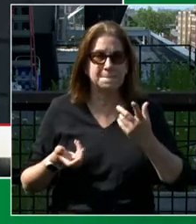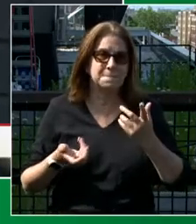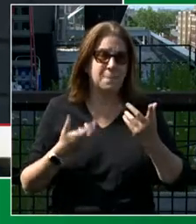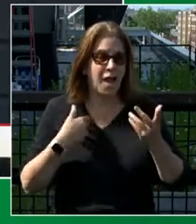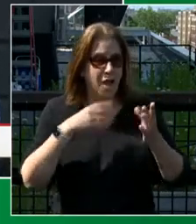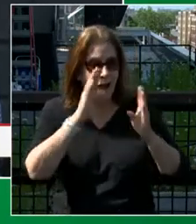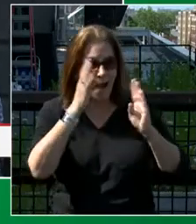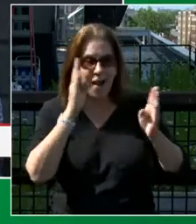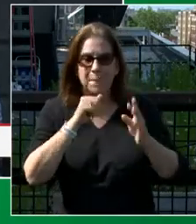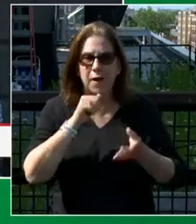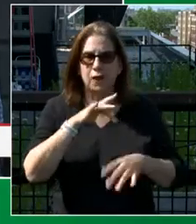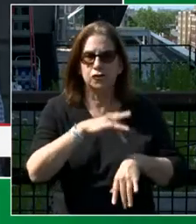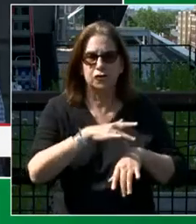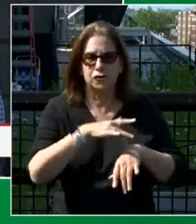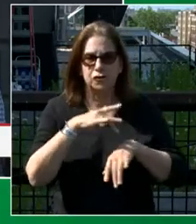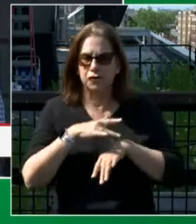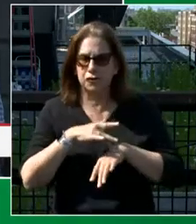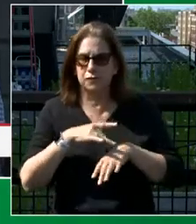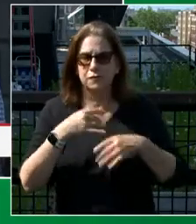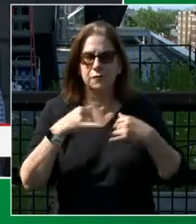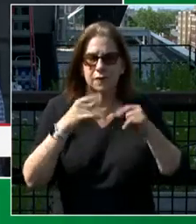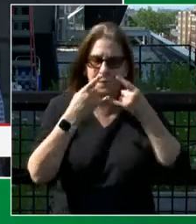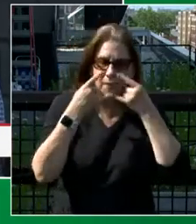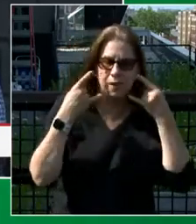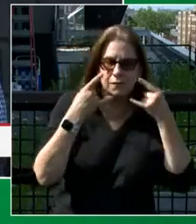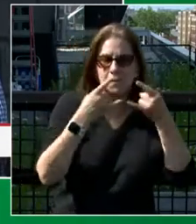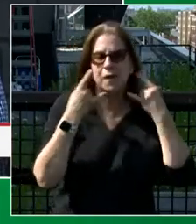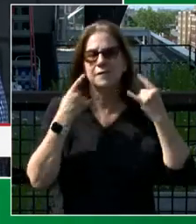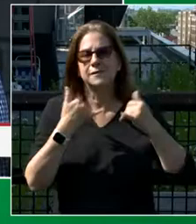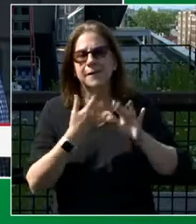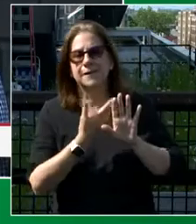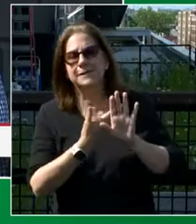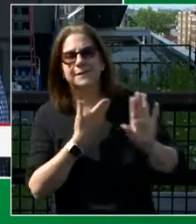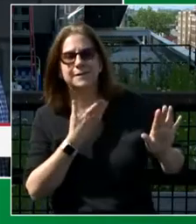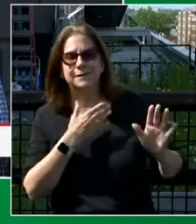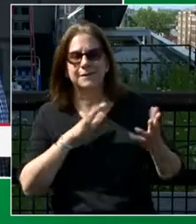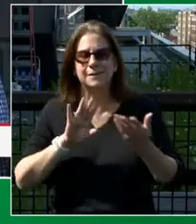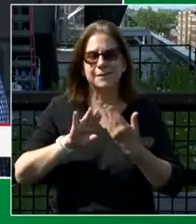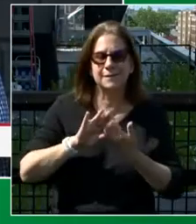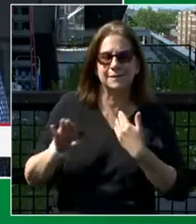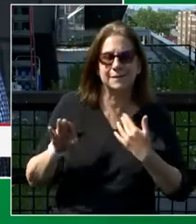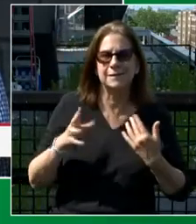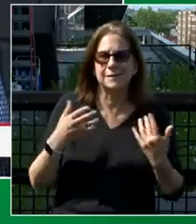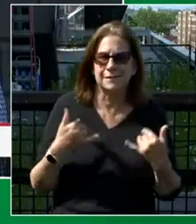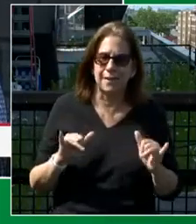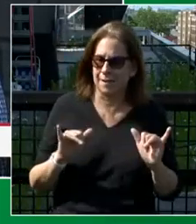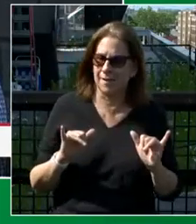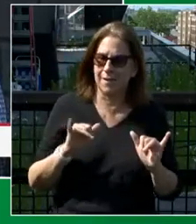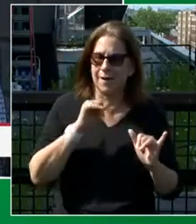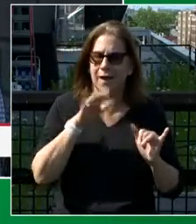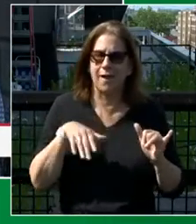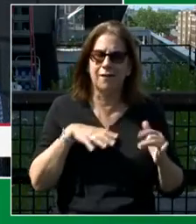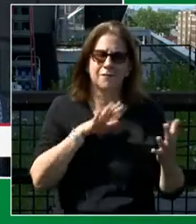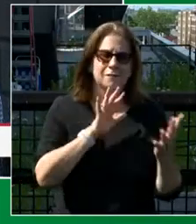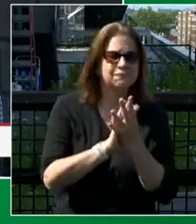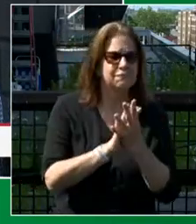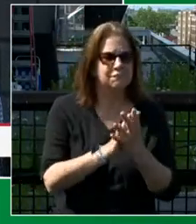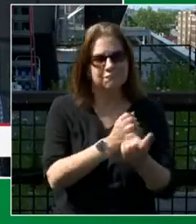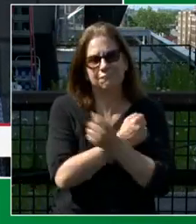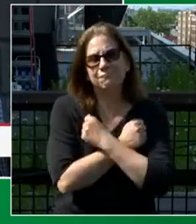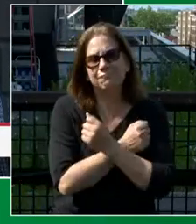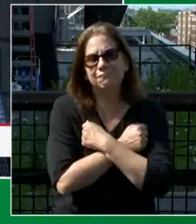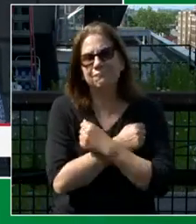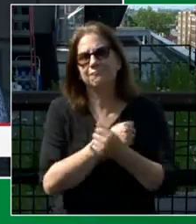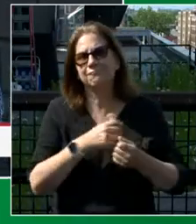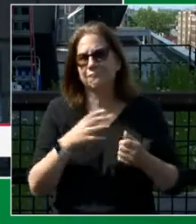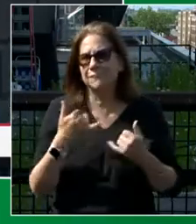masks in our stores. And really, I think the biggest change that we were most excited to see was we took down our register guards, kind